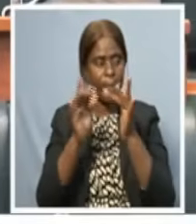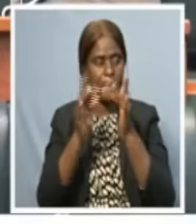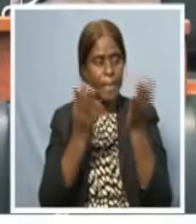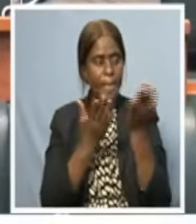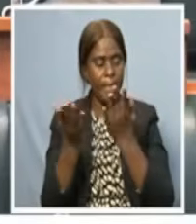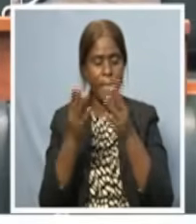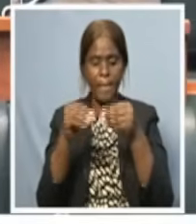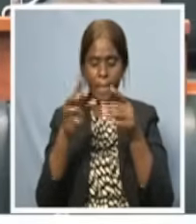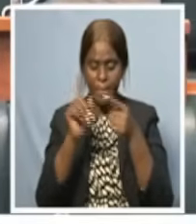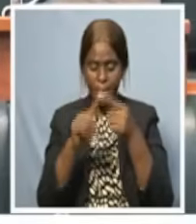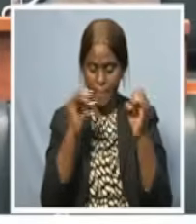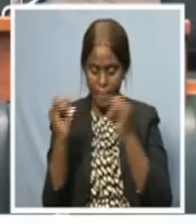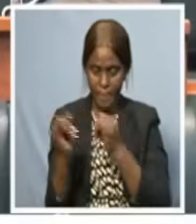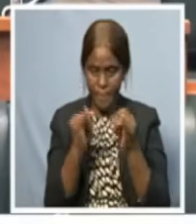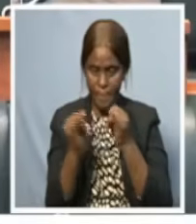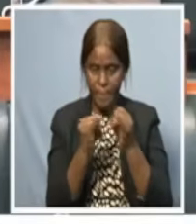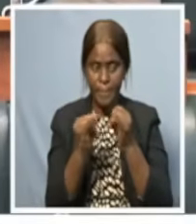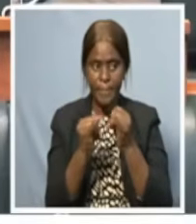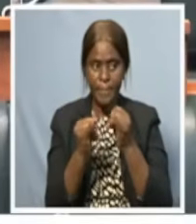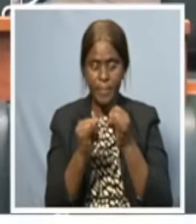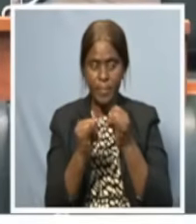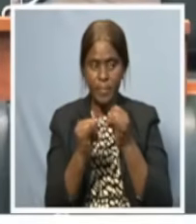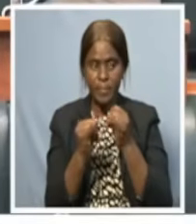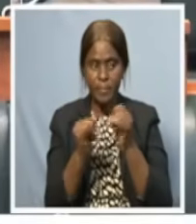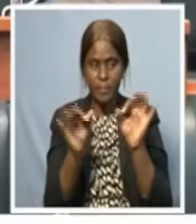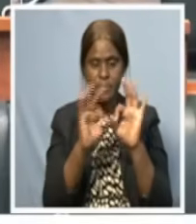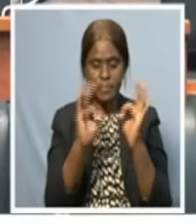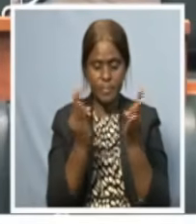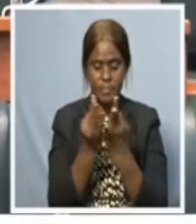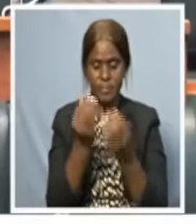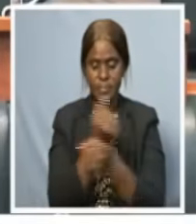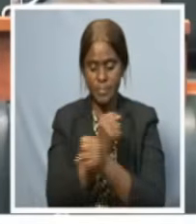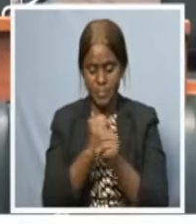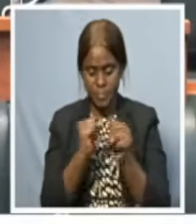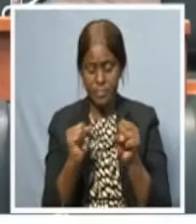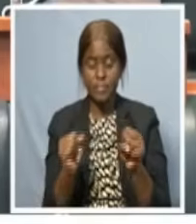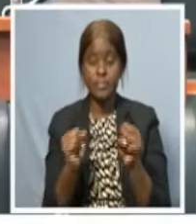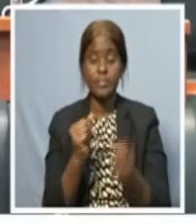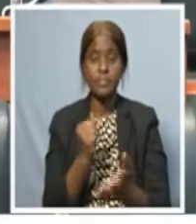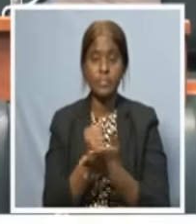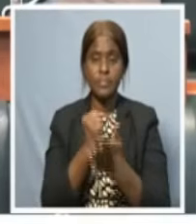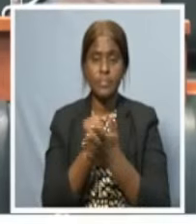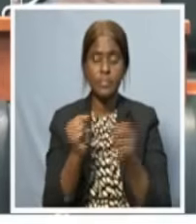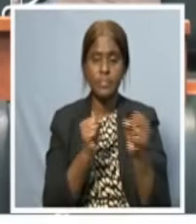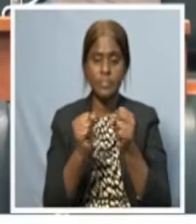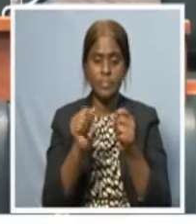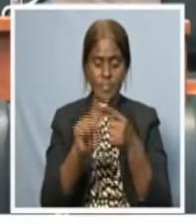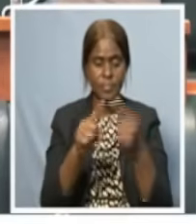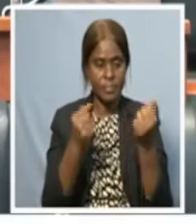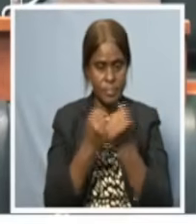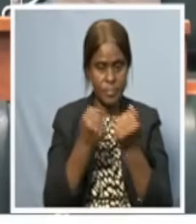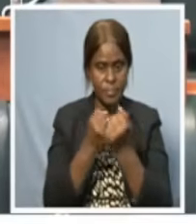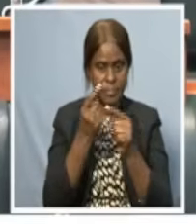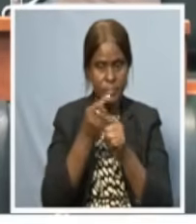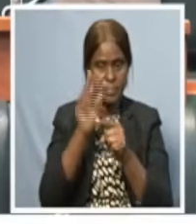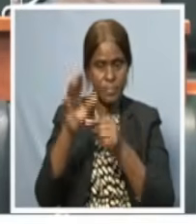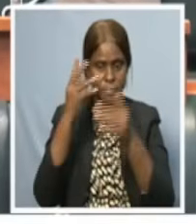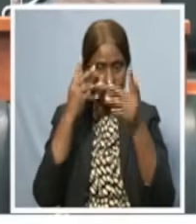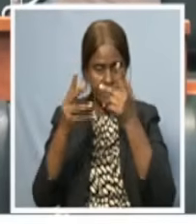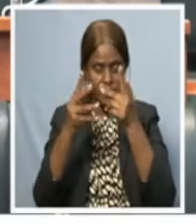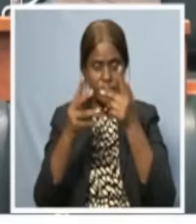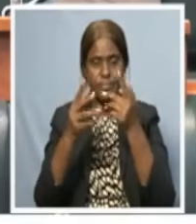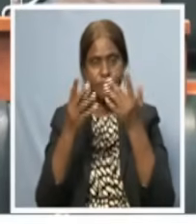service providers to implement family self-filtering systems supported by